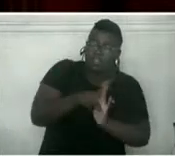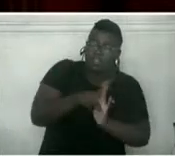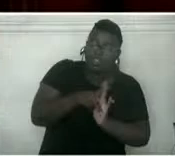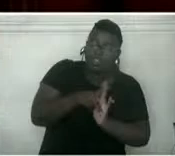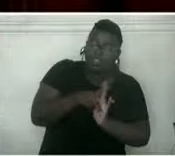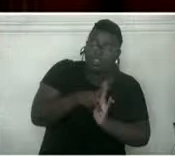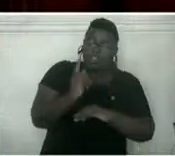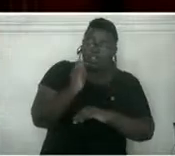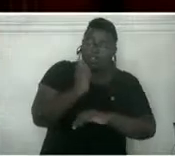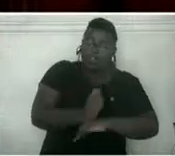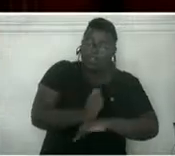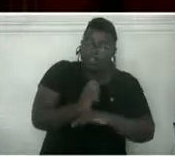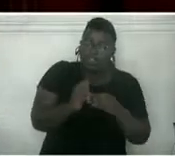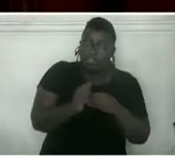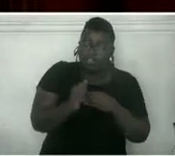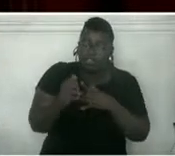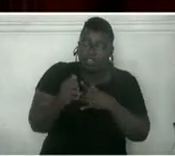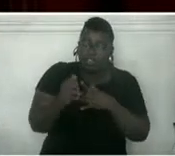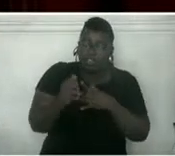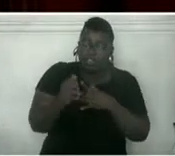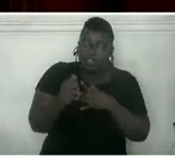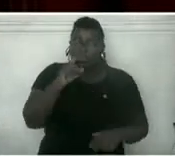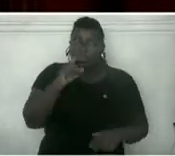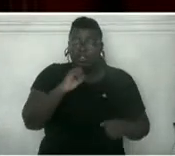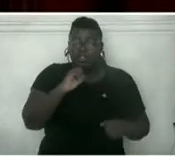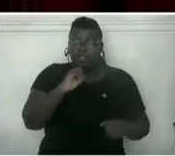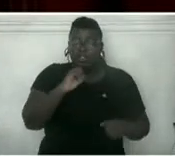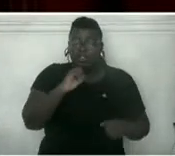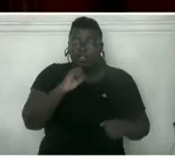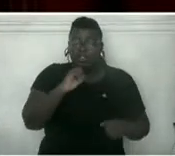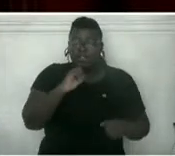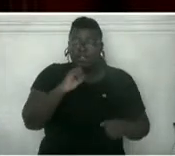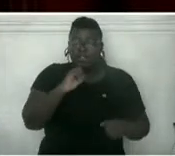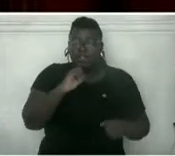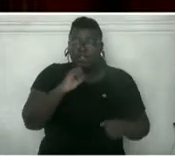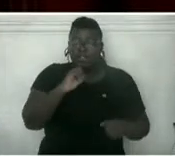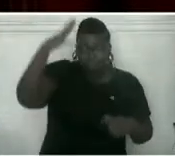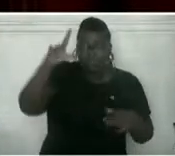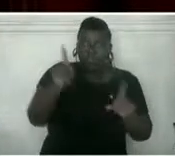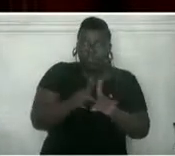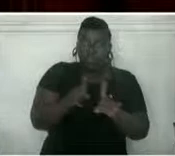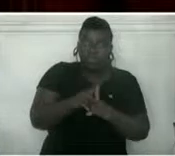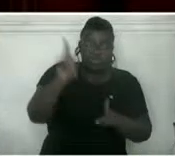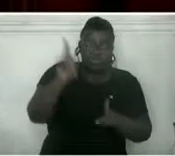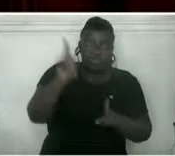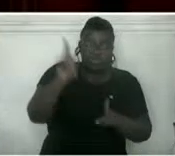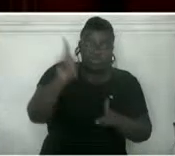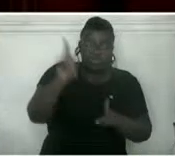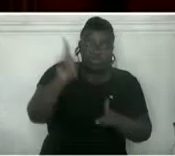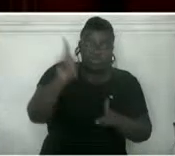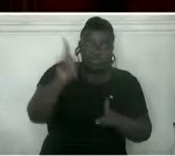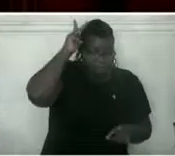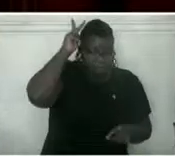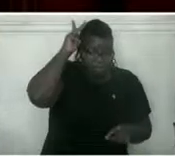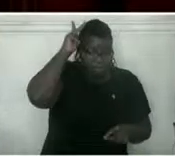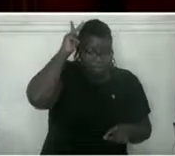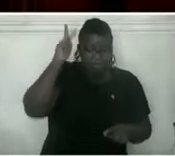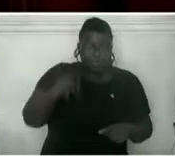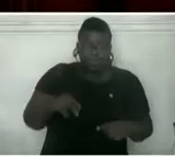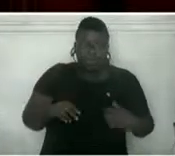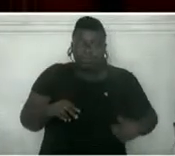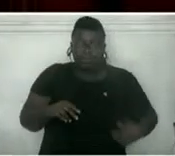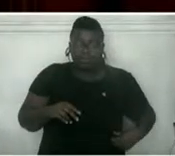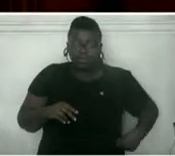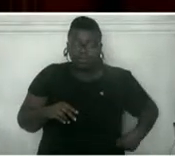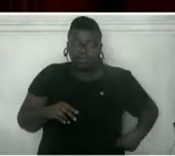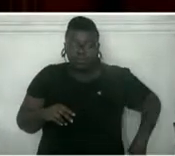traditional leaders, these affect Amakhosi and Izinduna. We condemn this in strongest terms,